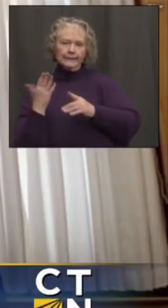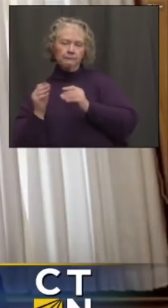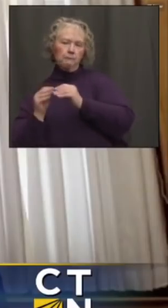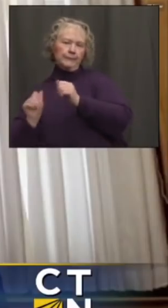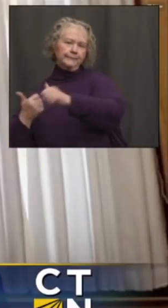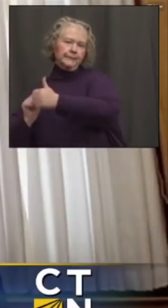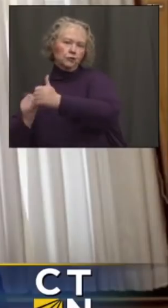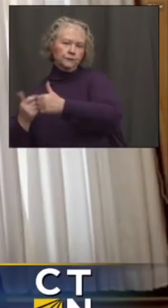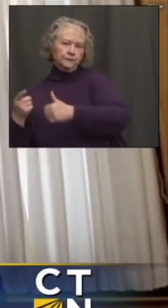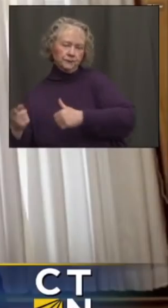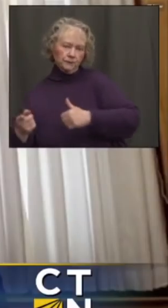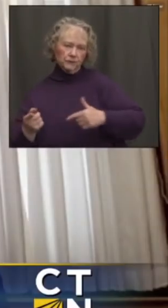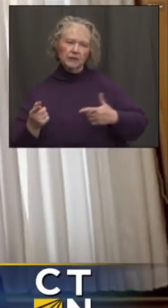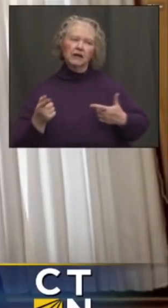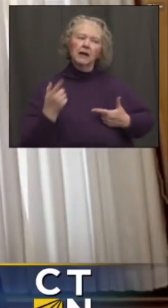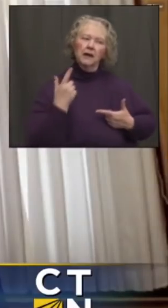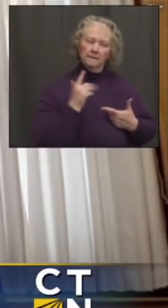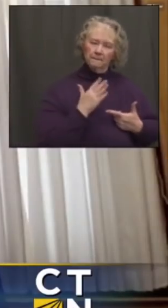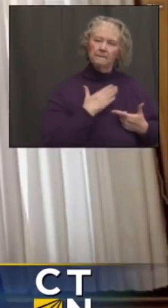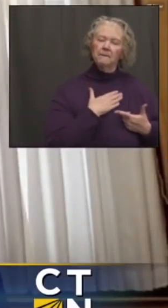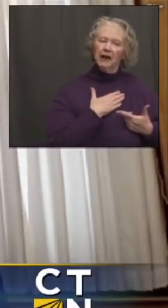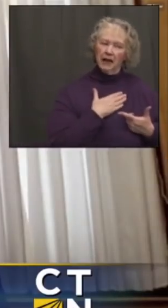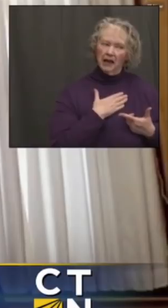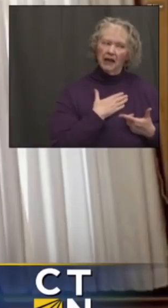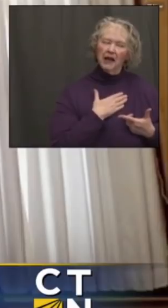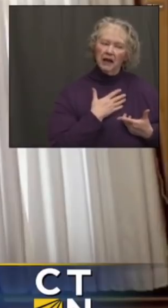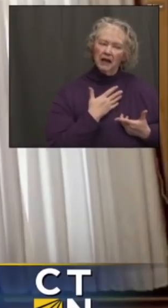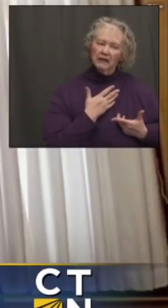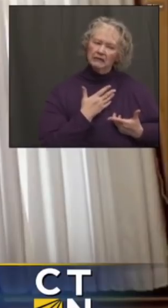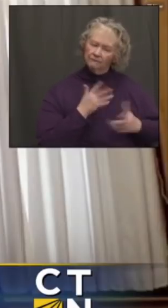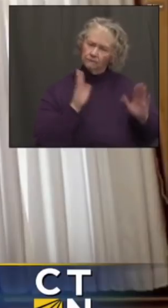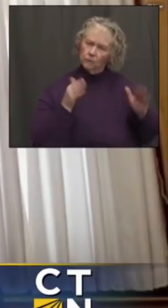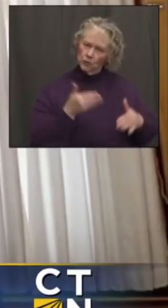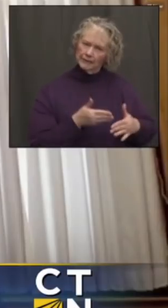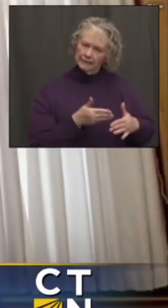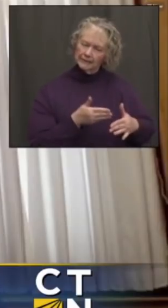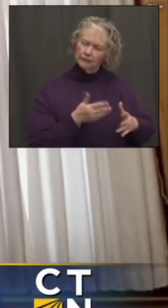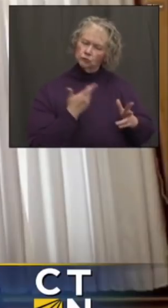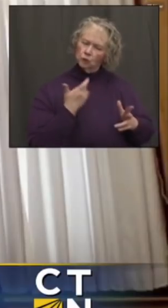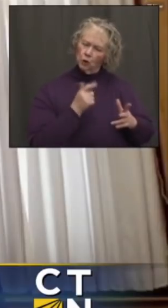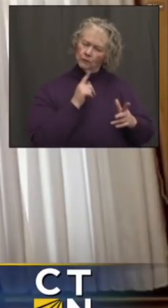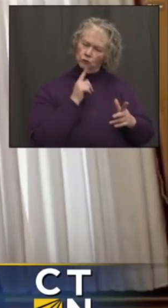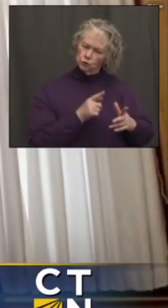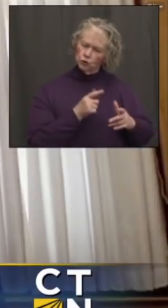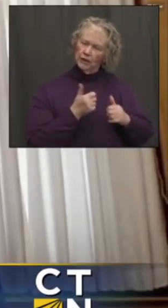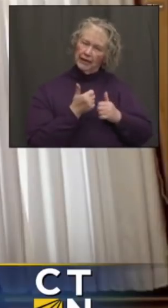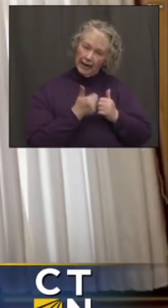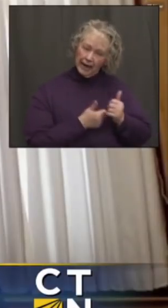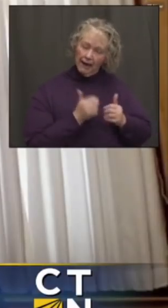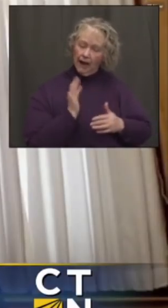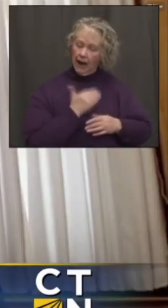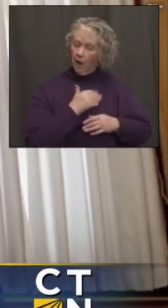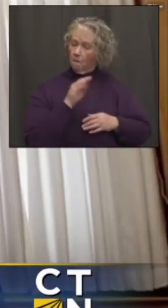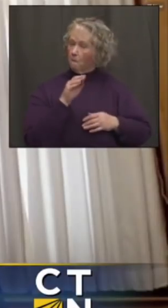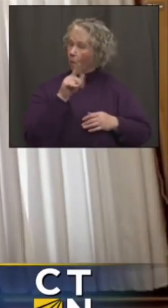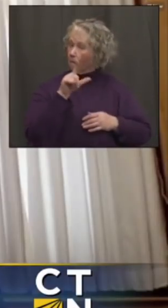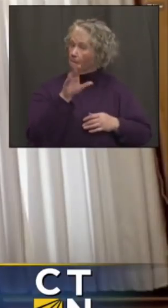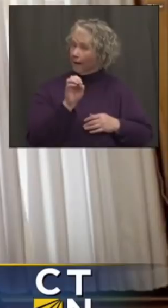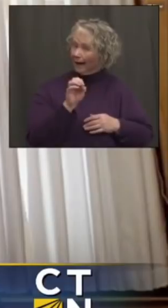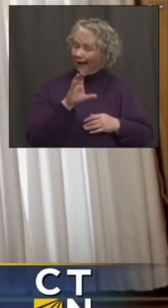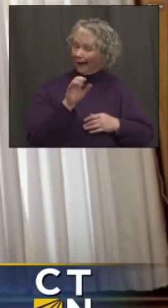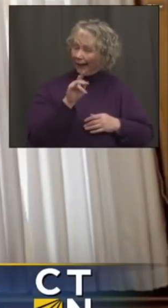states. Everyone is really working hard at this, and states that are not going as fast as we are have similar challenges with